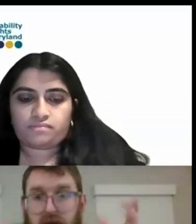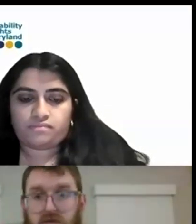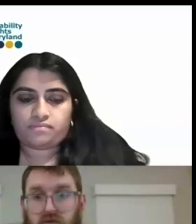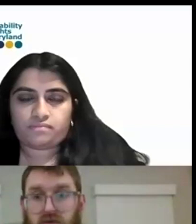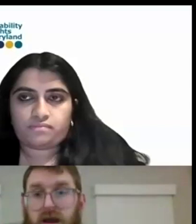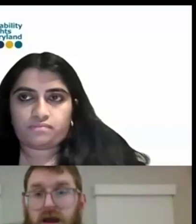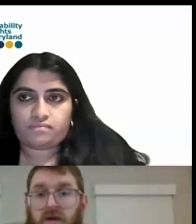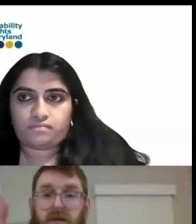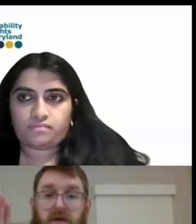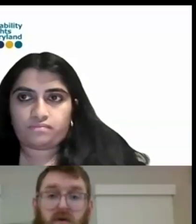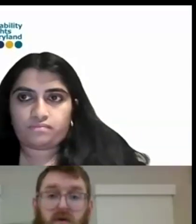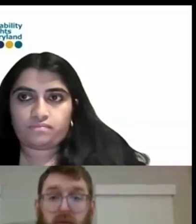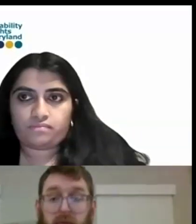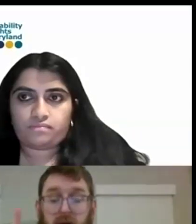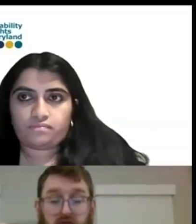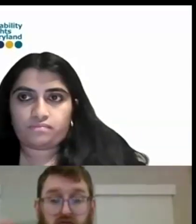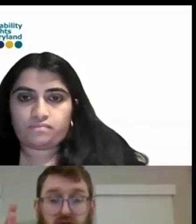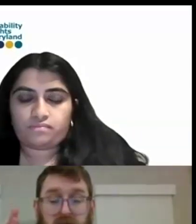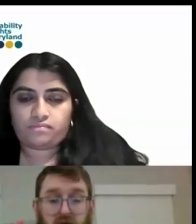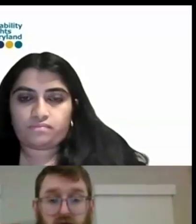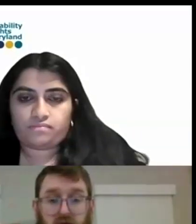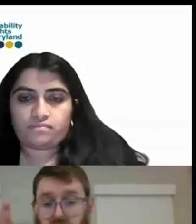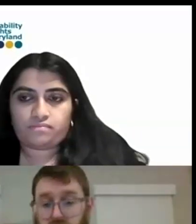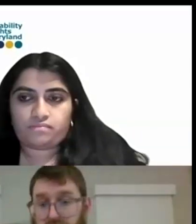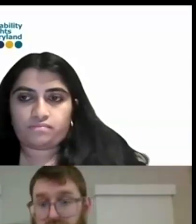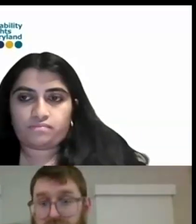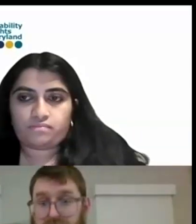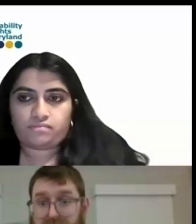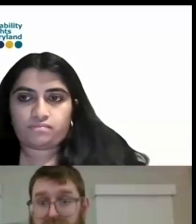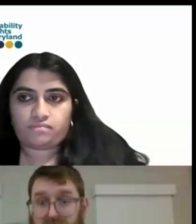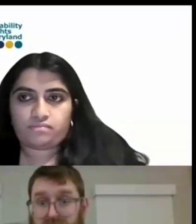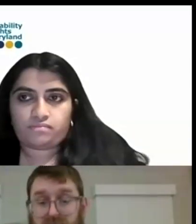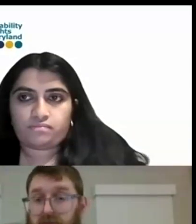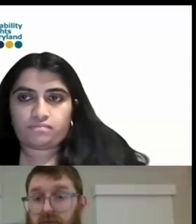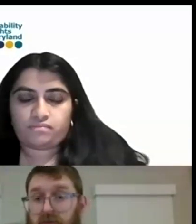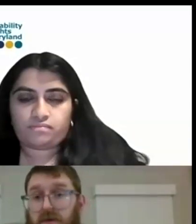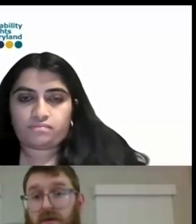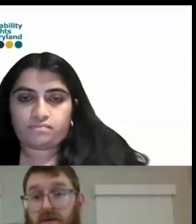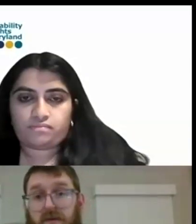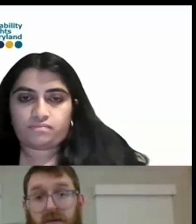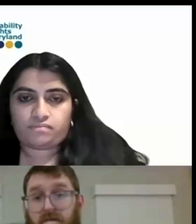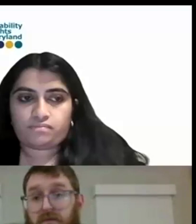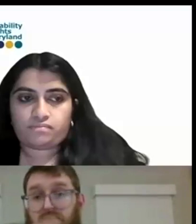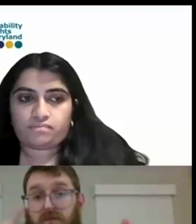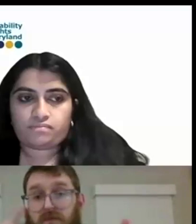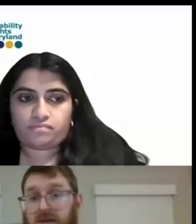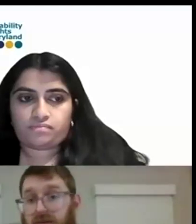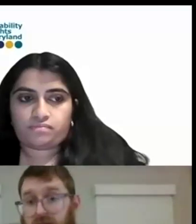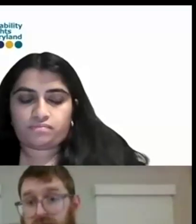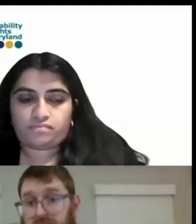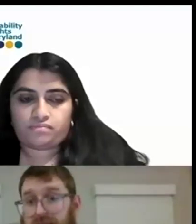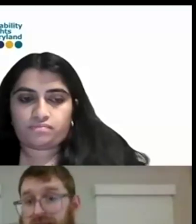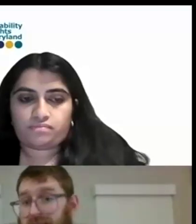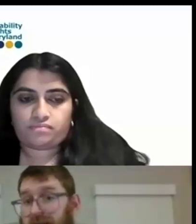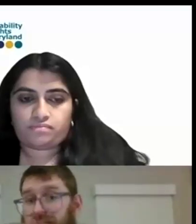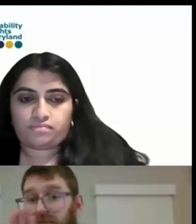be your moderator this evening, so please feel free to send any questions or comments in the chat box